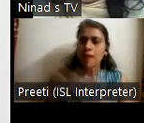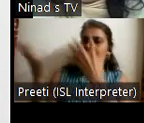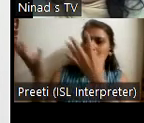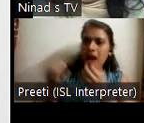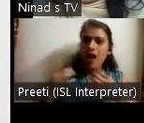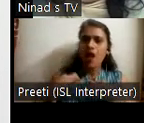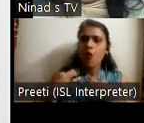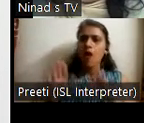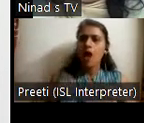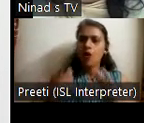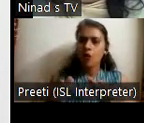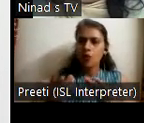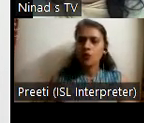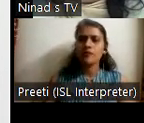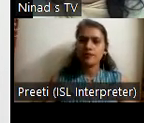clothes?